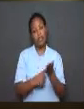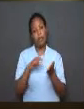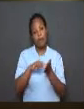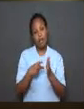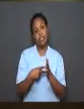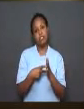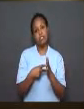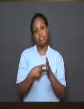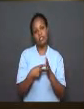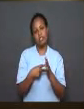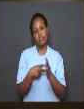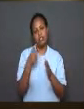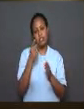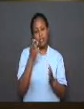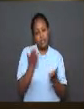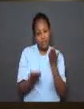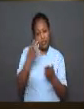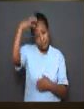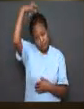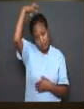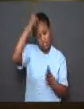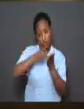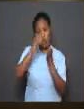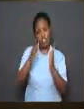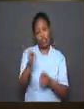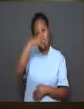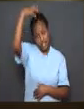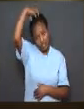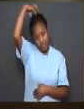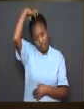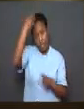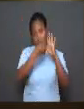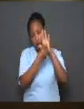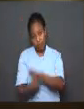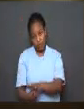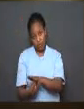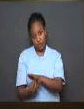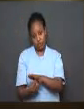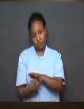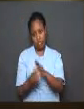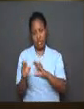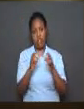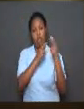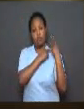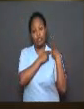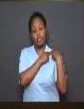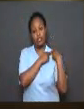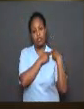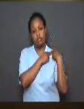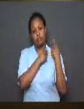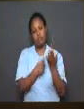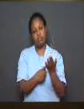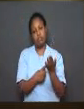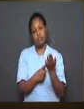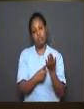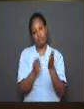This means that if the government of a democracy abuses its authority, it is